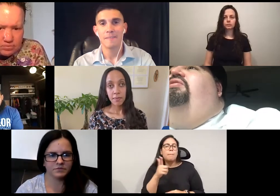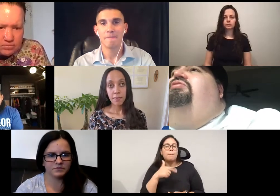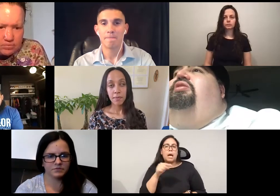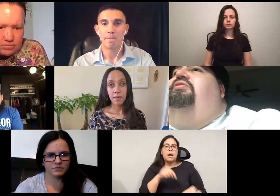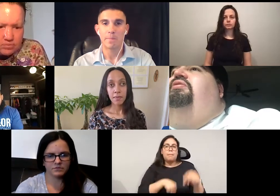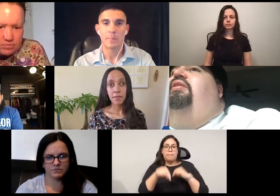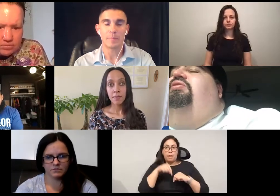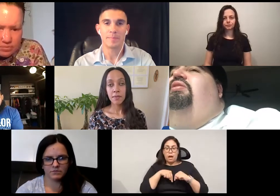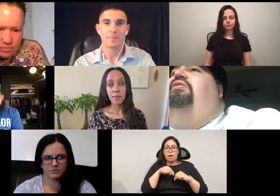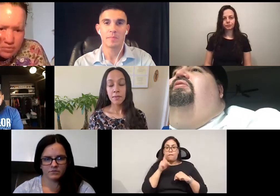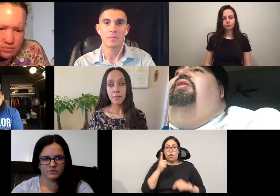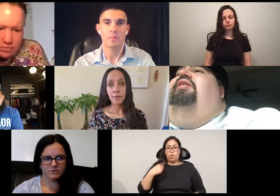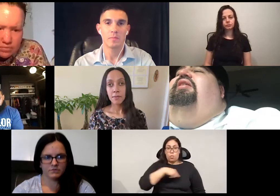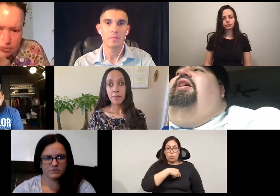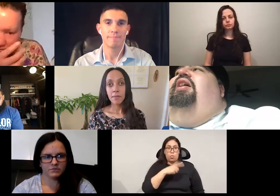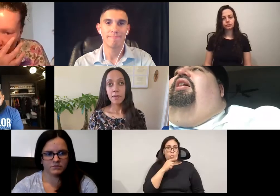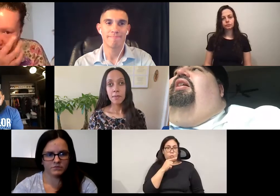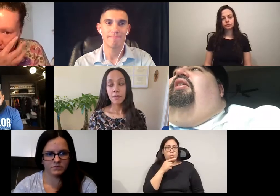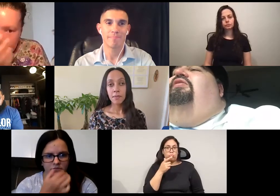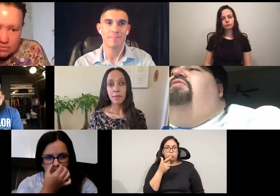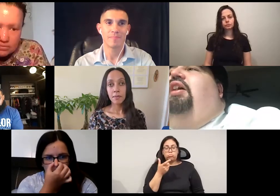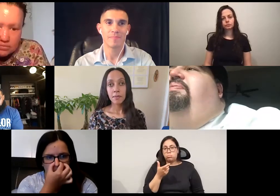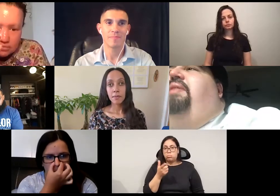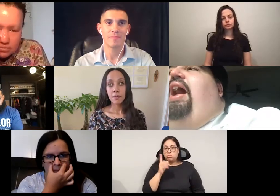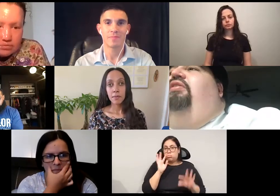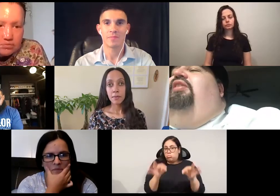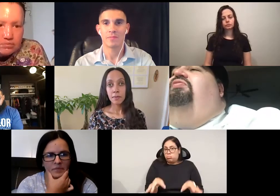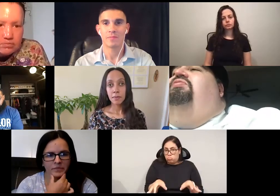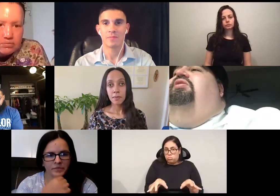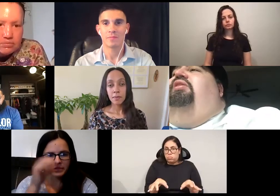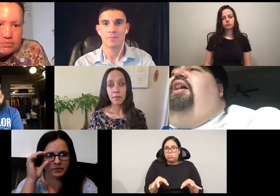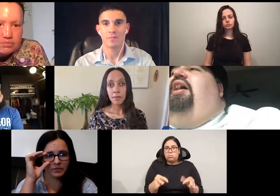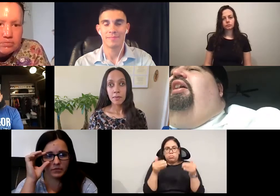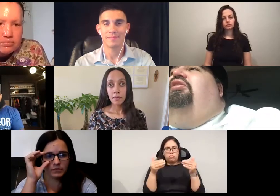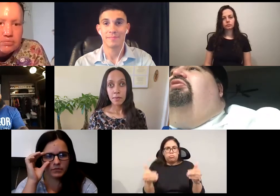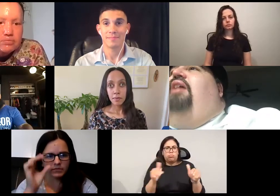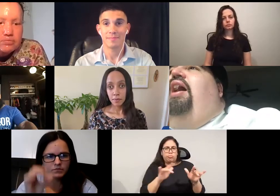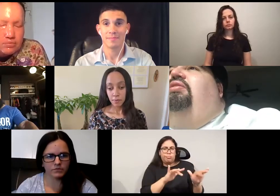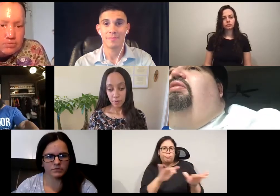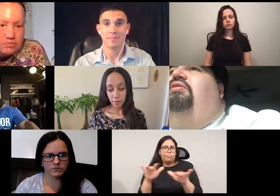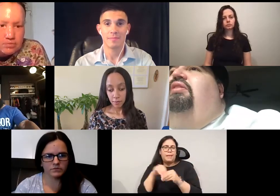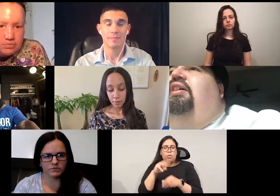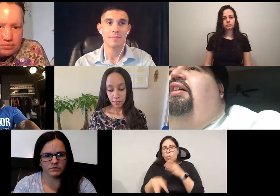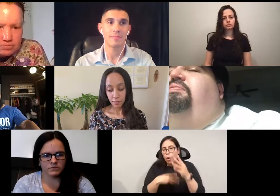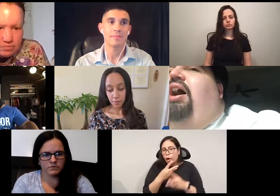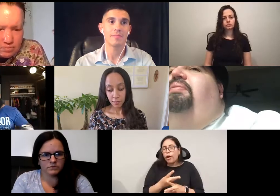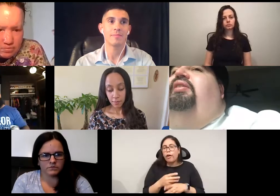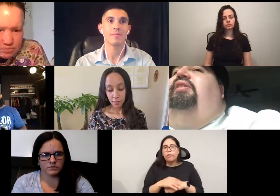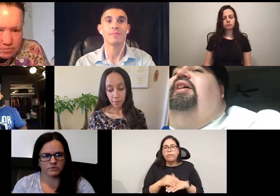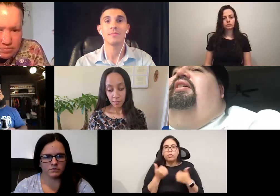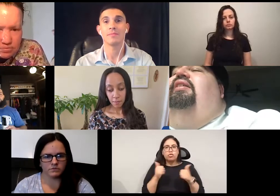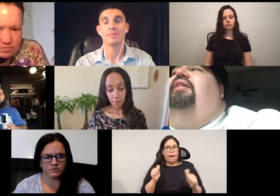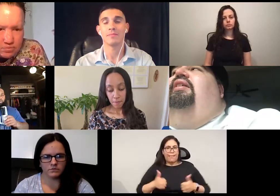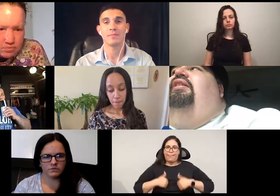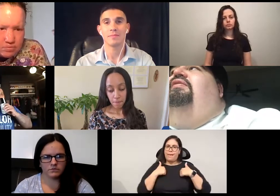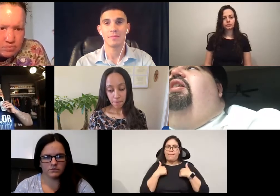us who choose to really be out in the world and try to live